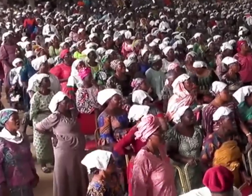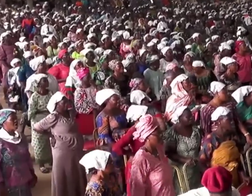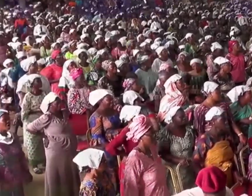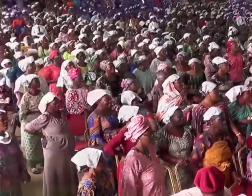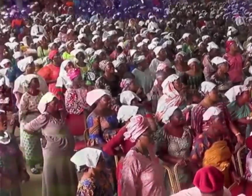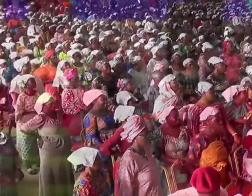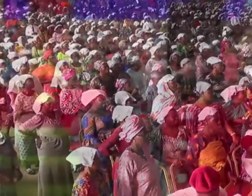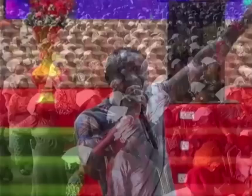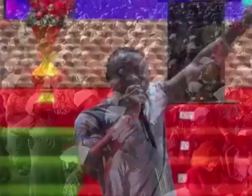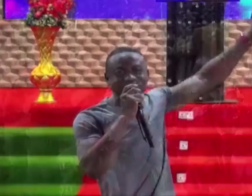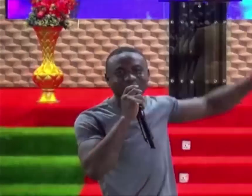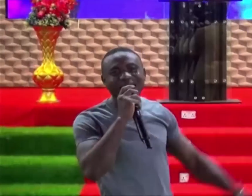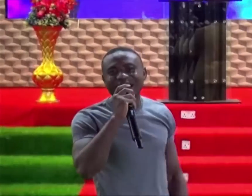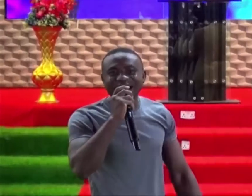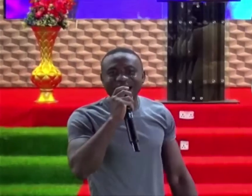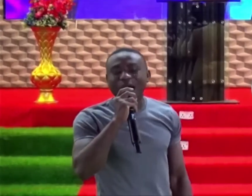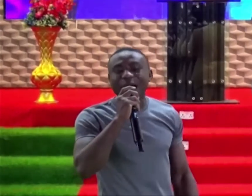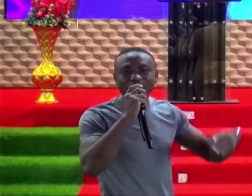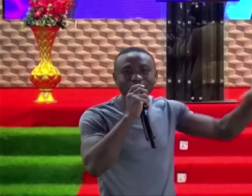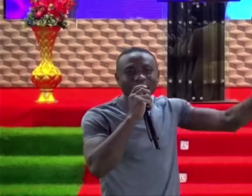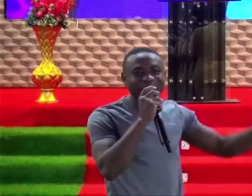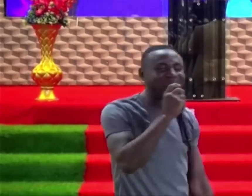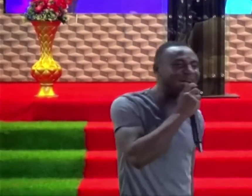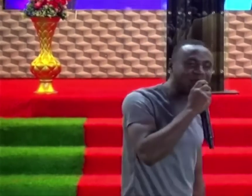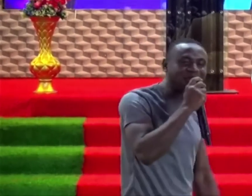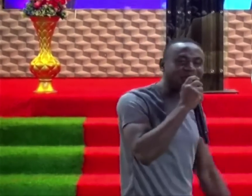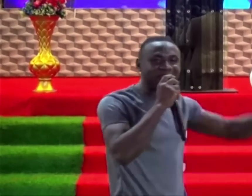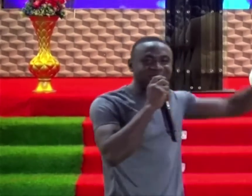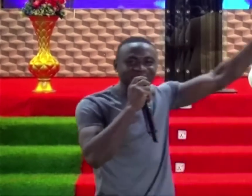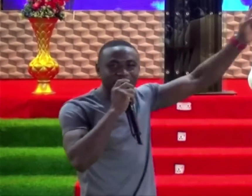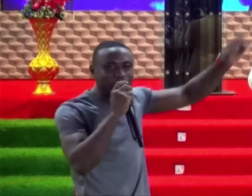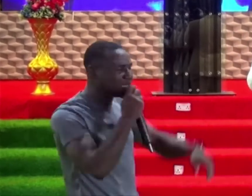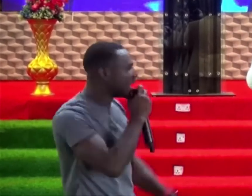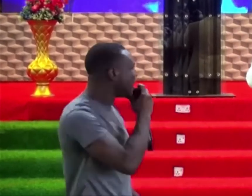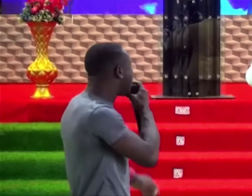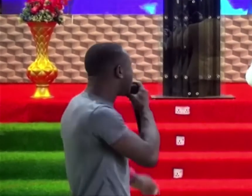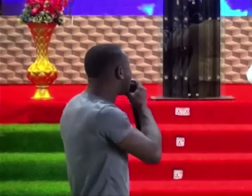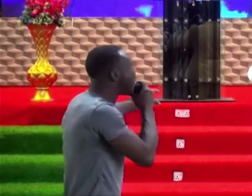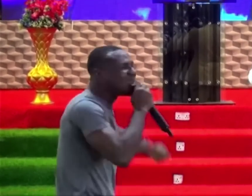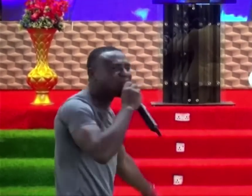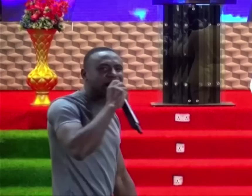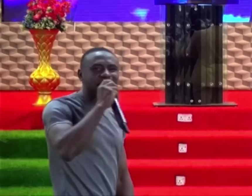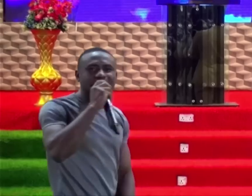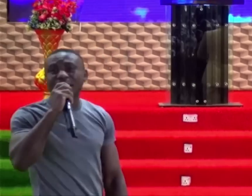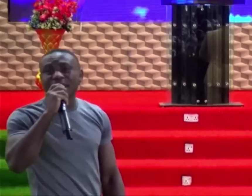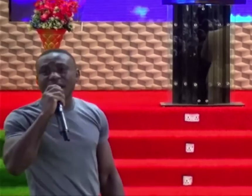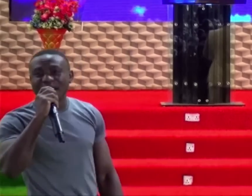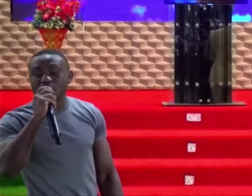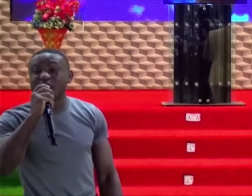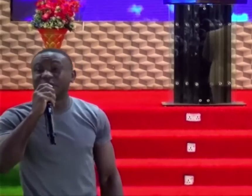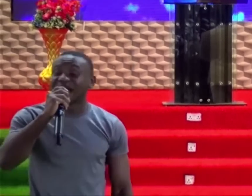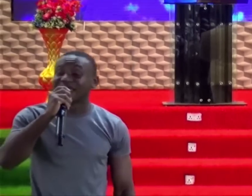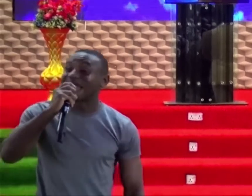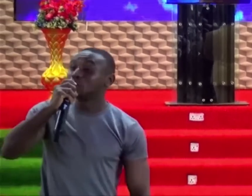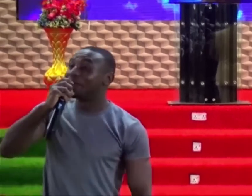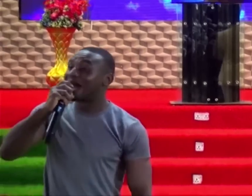ba te mo fe gbe ronu bi ta tin sosa won a pa gbogbo e je mo nla ni awon ta pe tan je tan mo niyan mo wale emi number 1 bayi mo wa fe